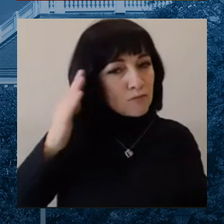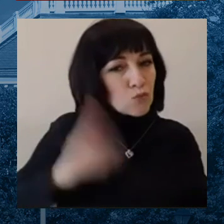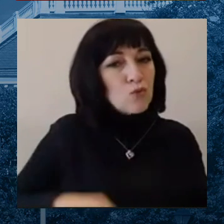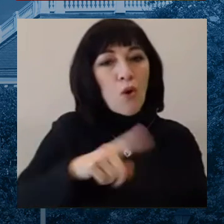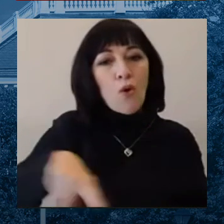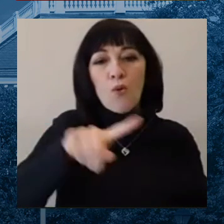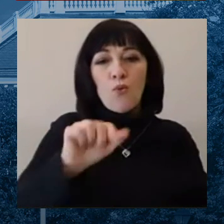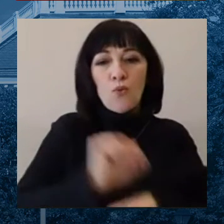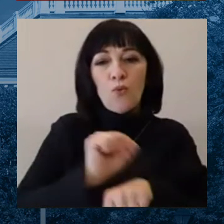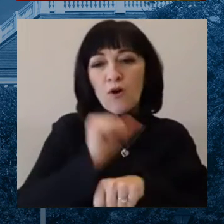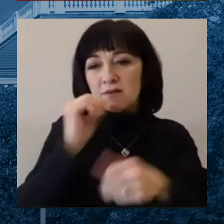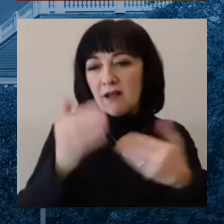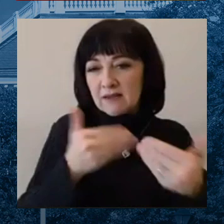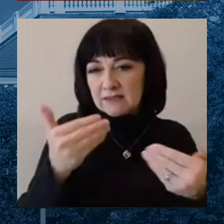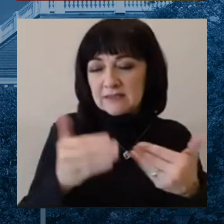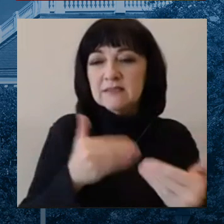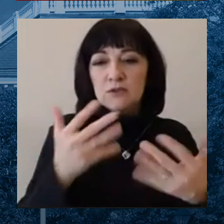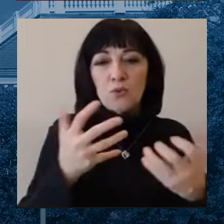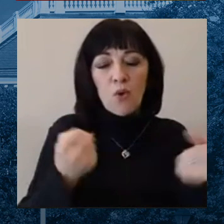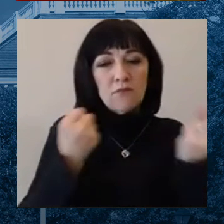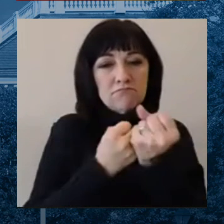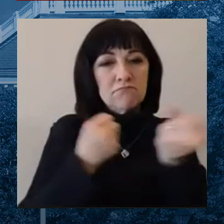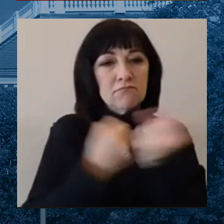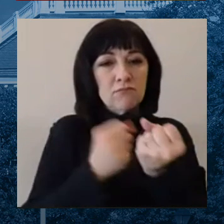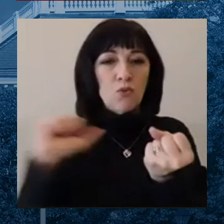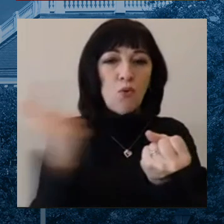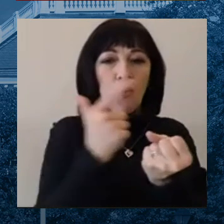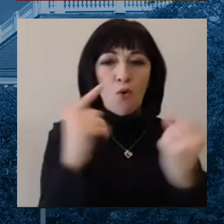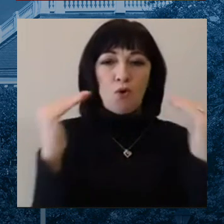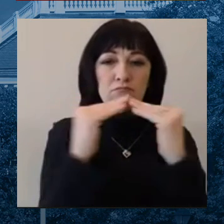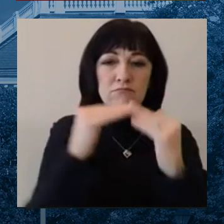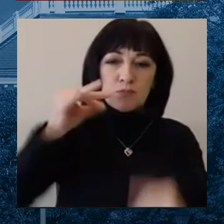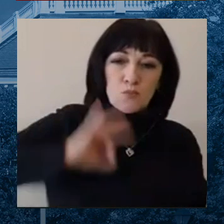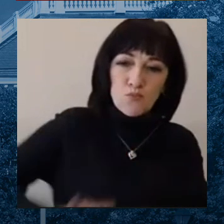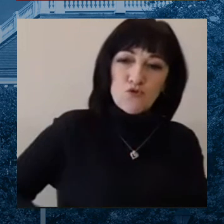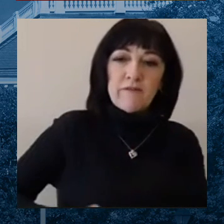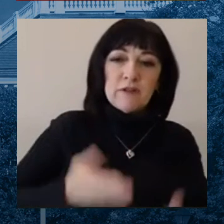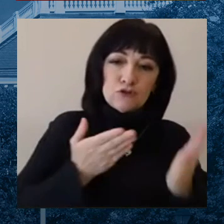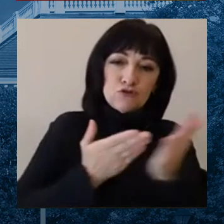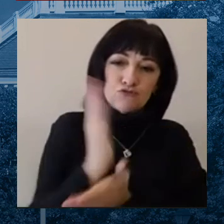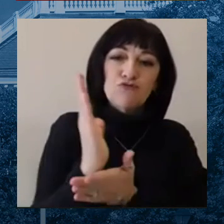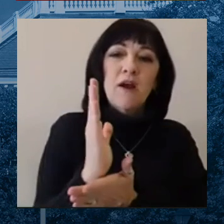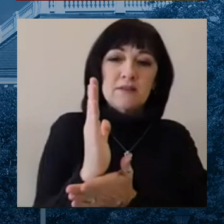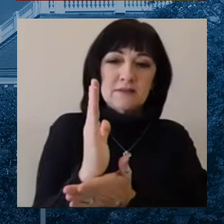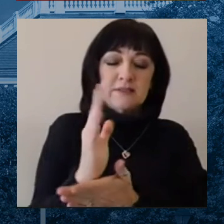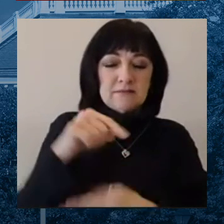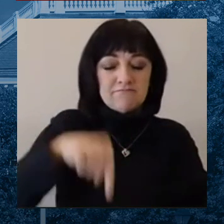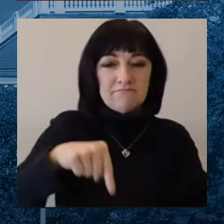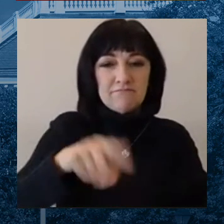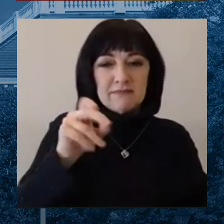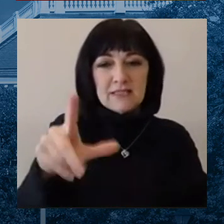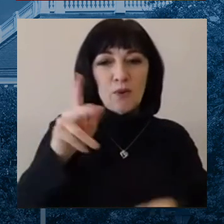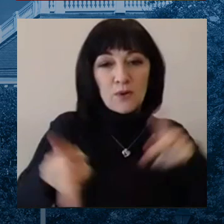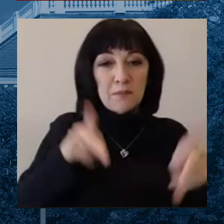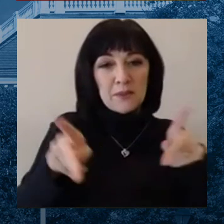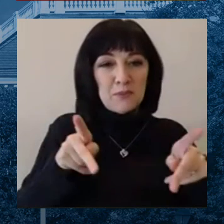and guarantee the rights and privileges to all of our all the citizens here in Delaware.